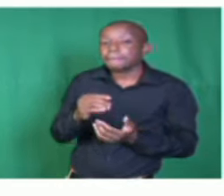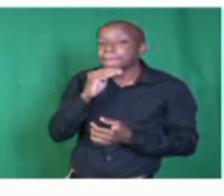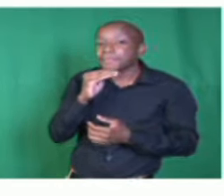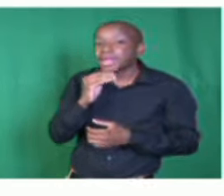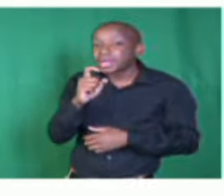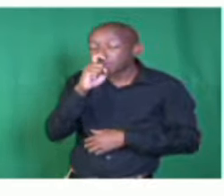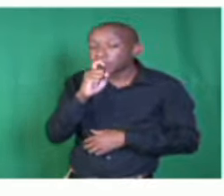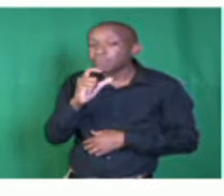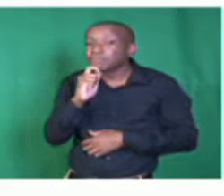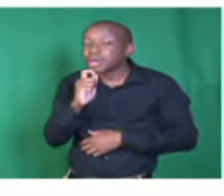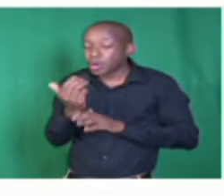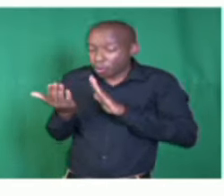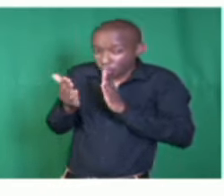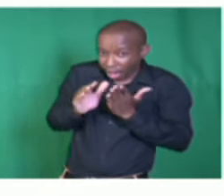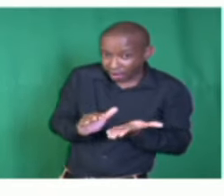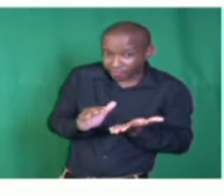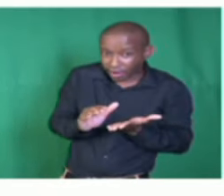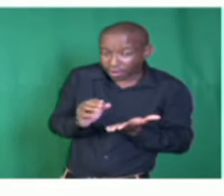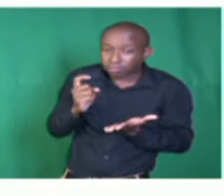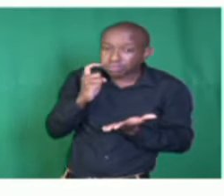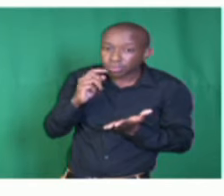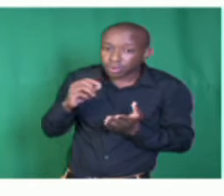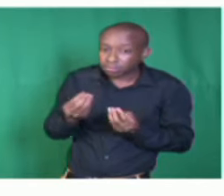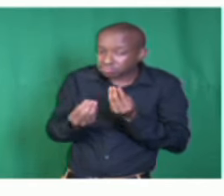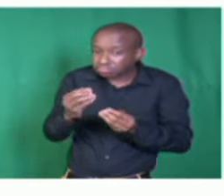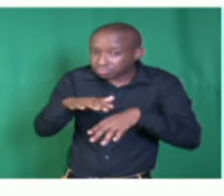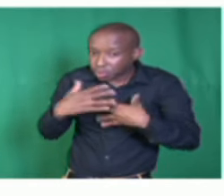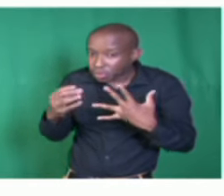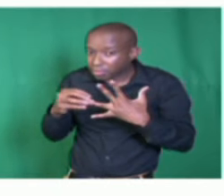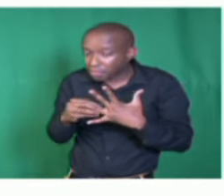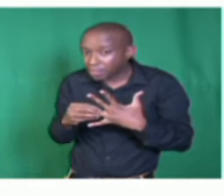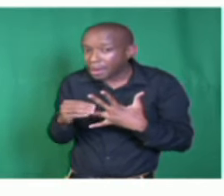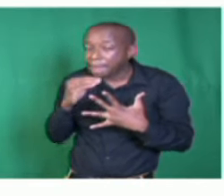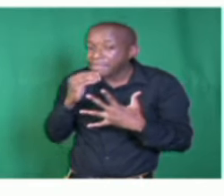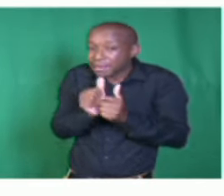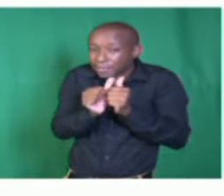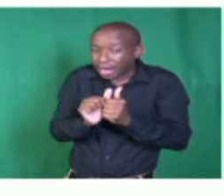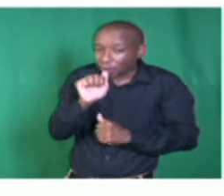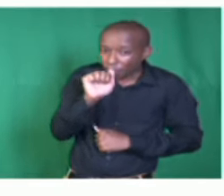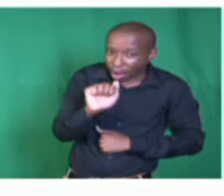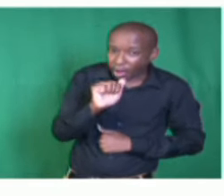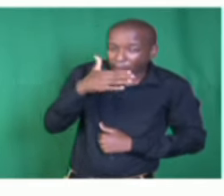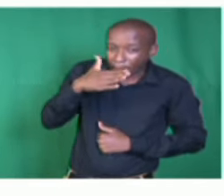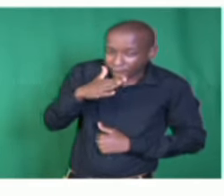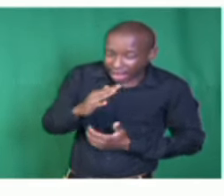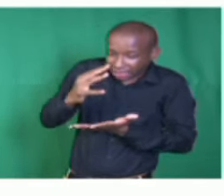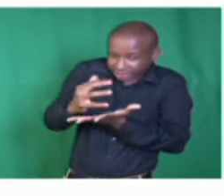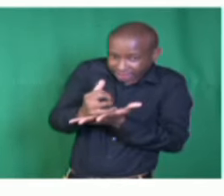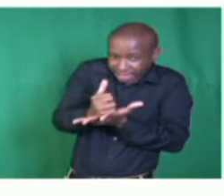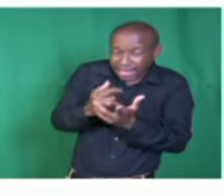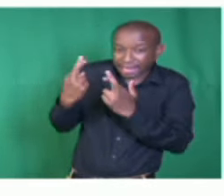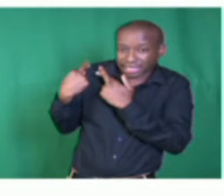man, you die and you don't have children with your wife, so your brother should assume your